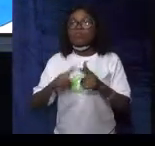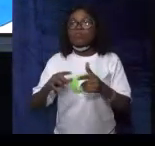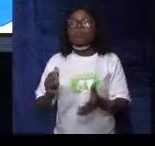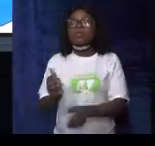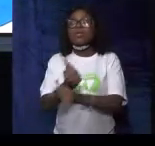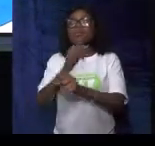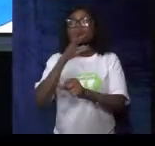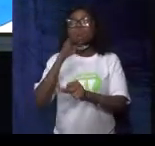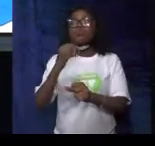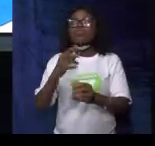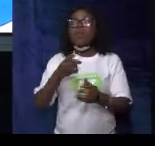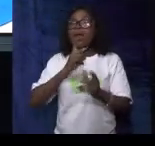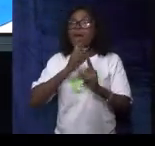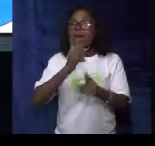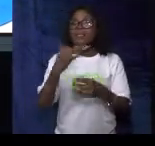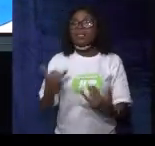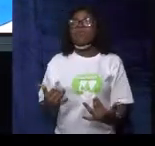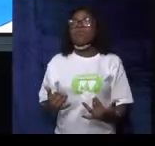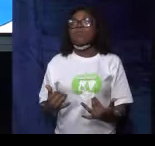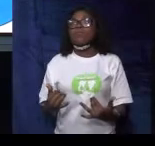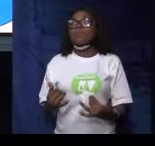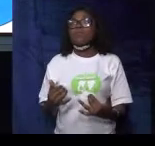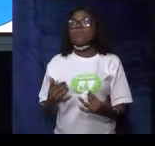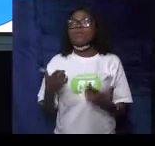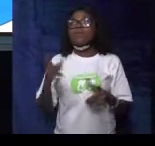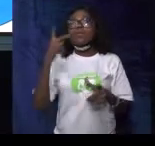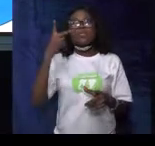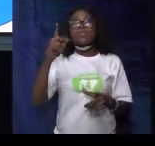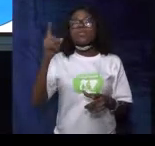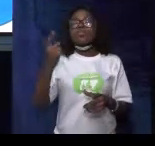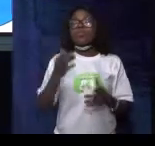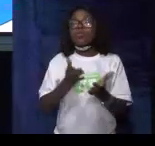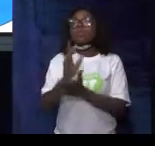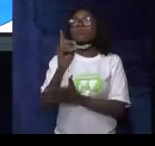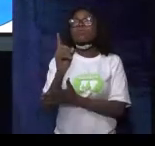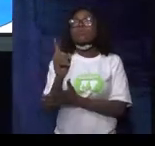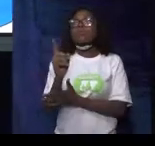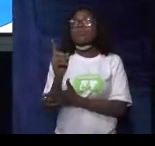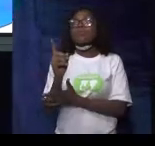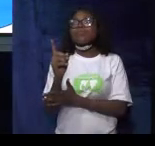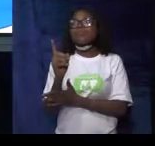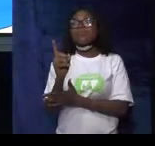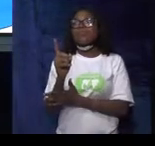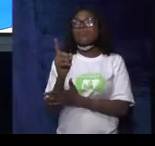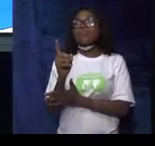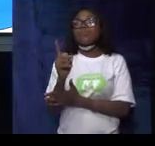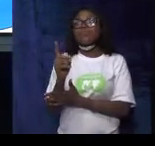You should be getting your answer right about now. So let's see which one is the correct answer.